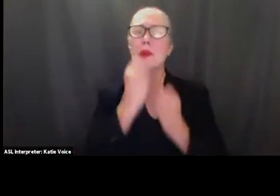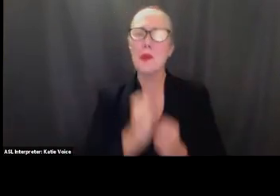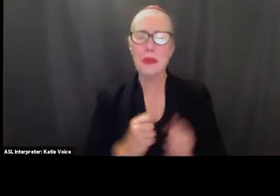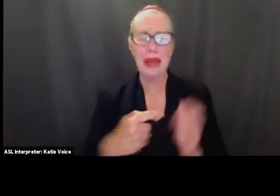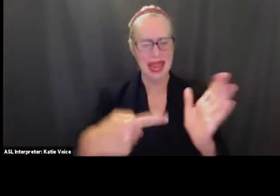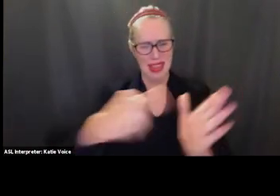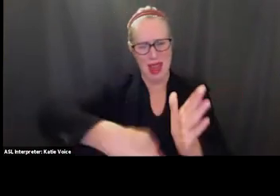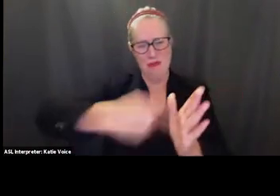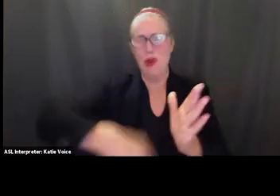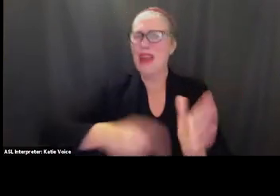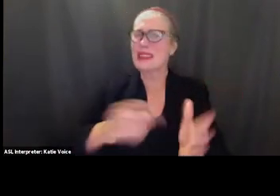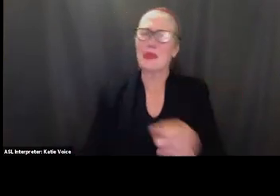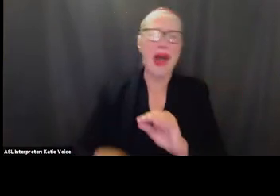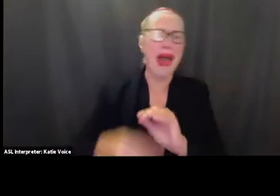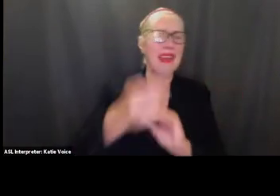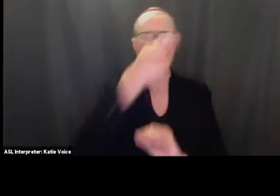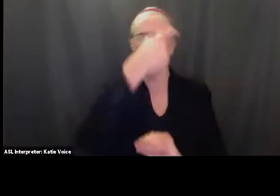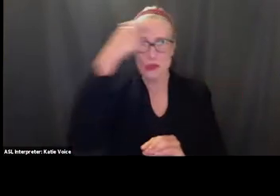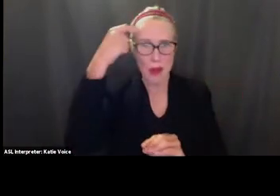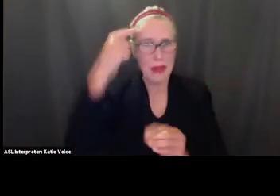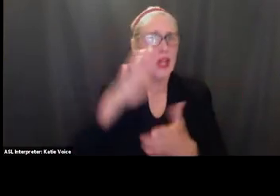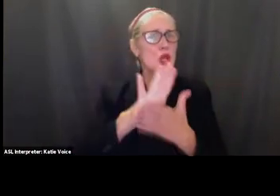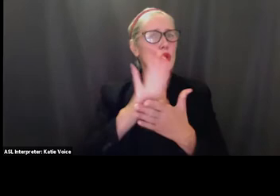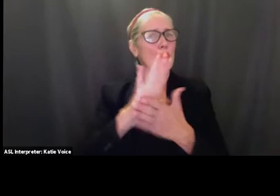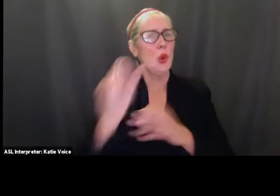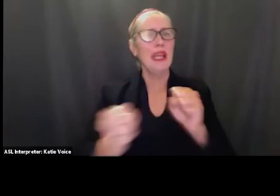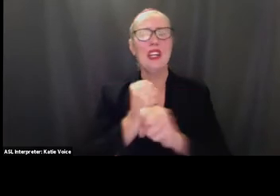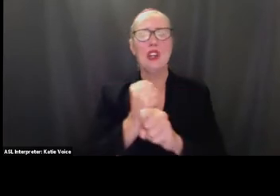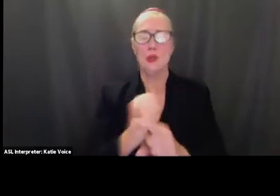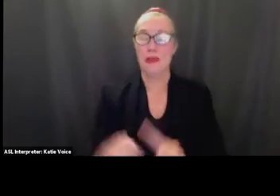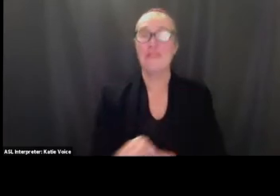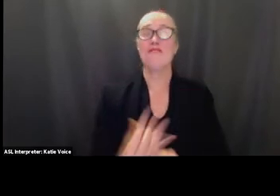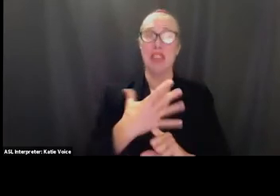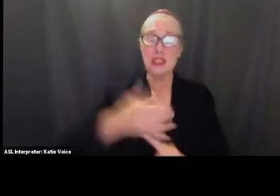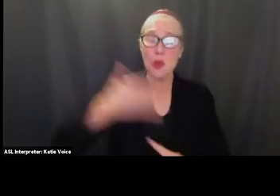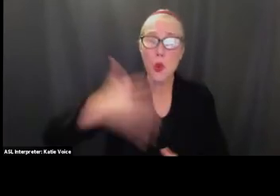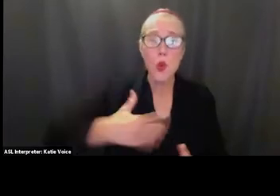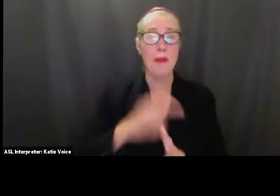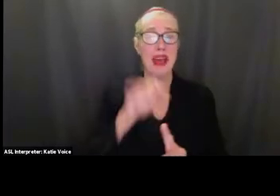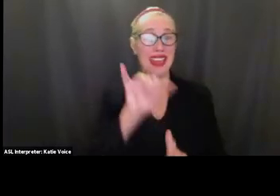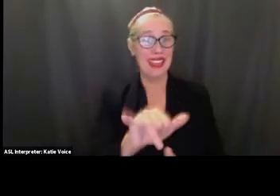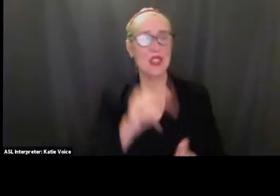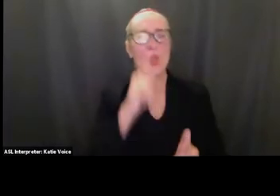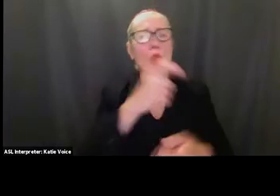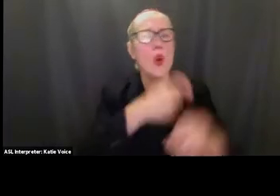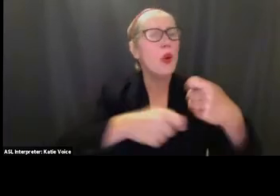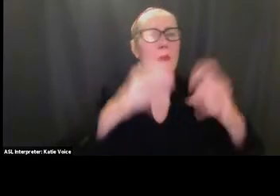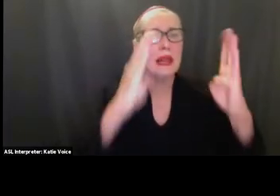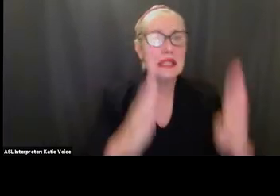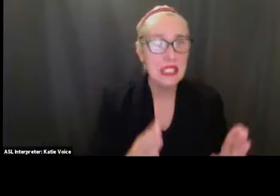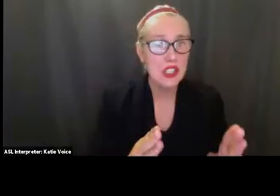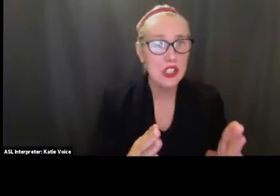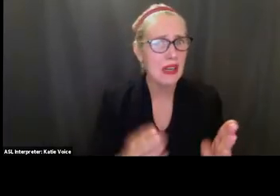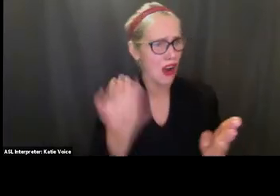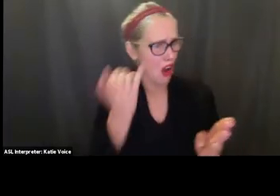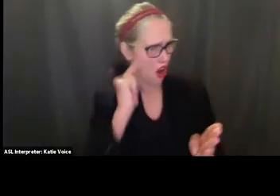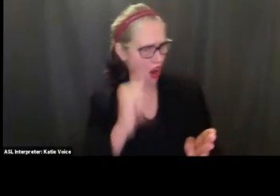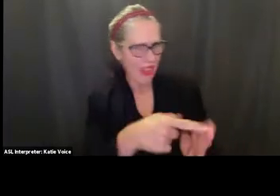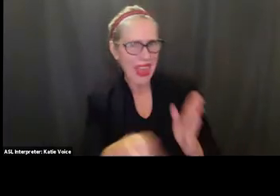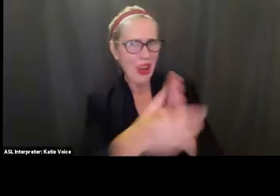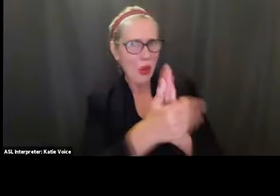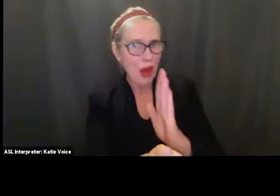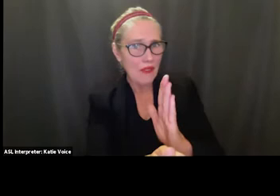to their trauma their school year will be greatly impacted by this who will replace those teachers how qualified are they how